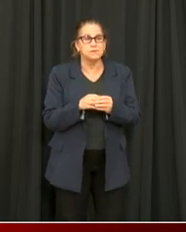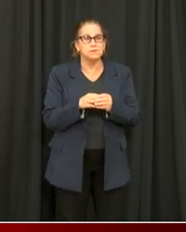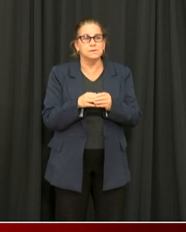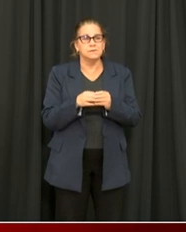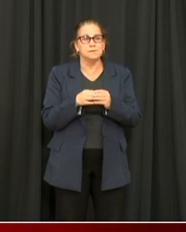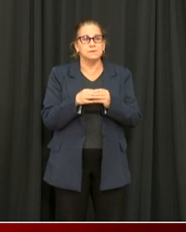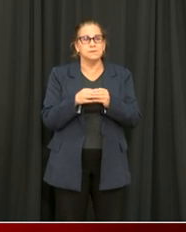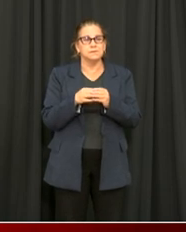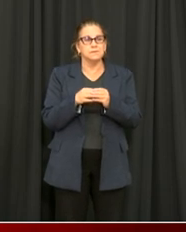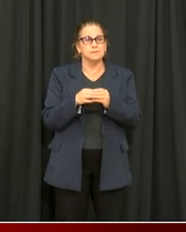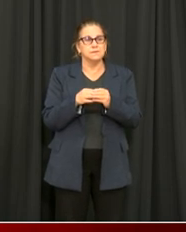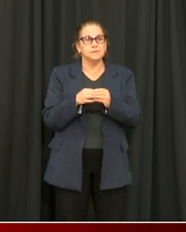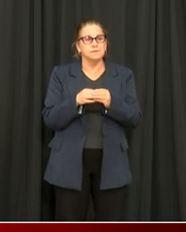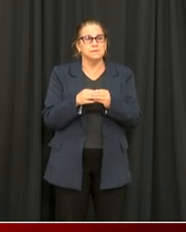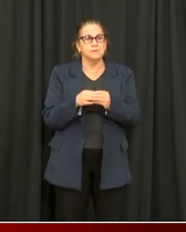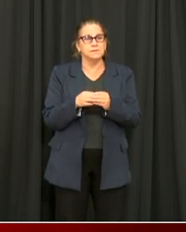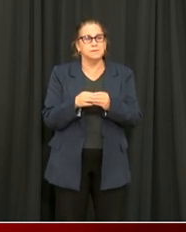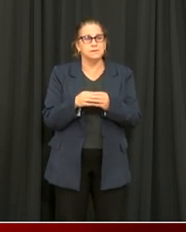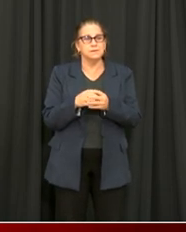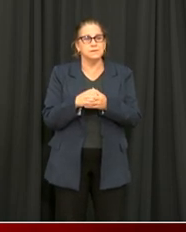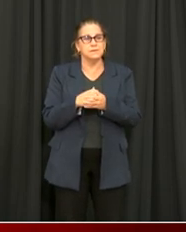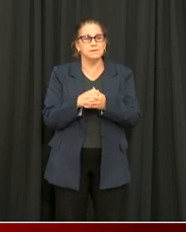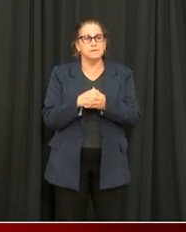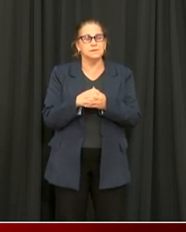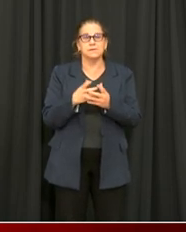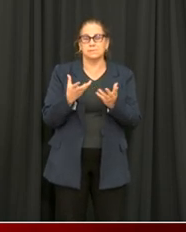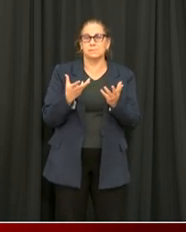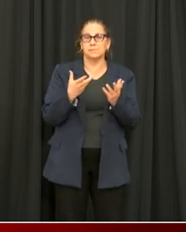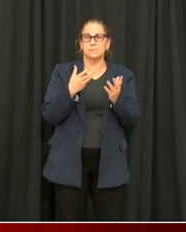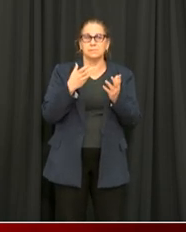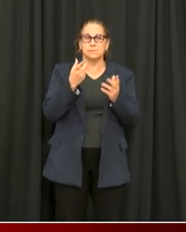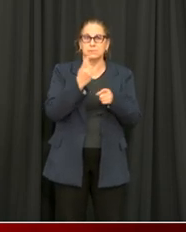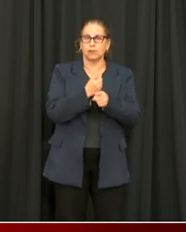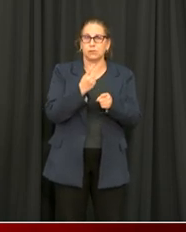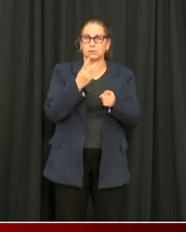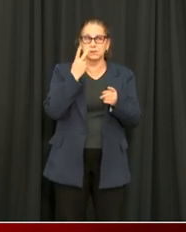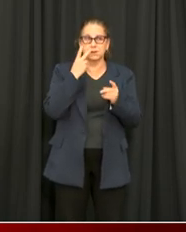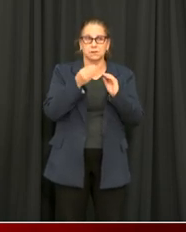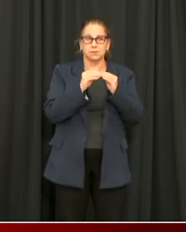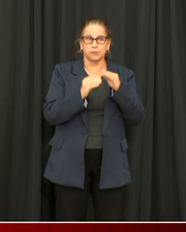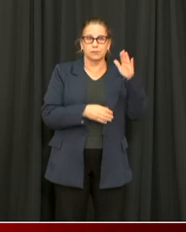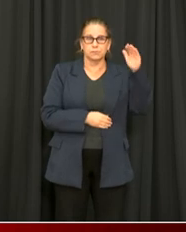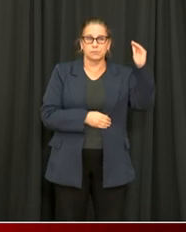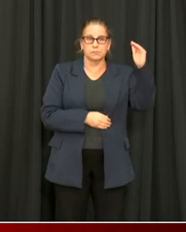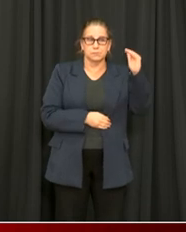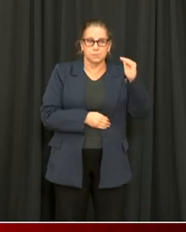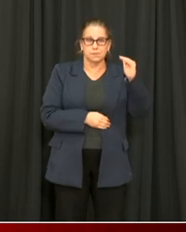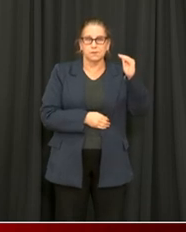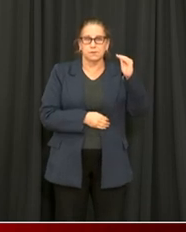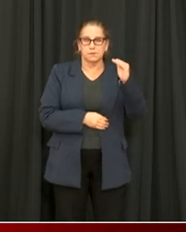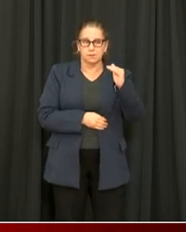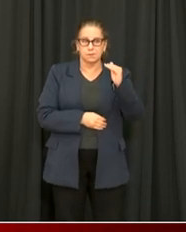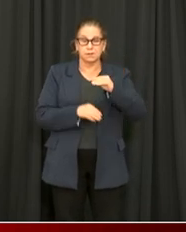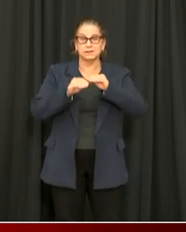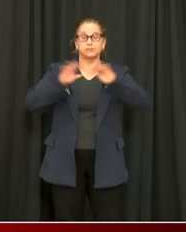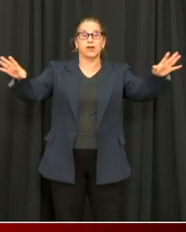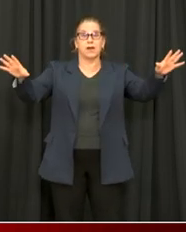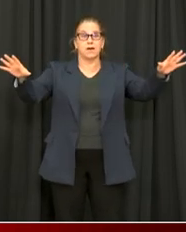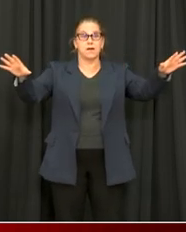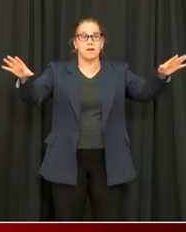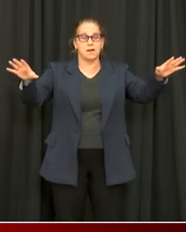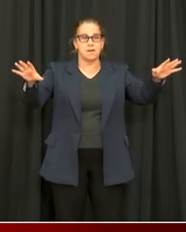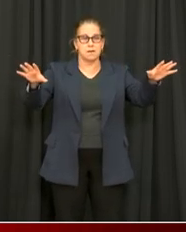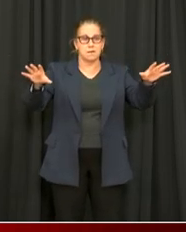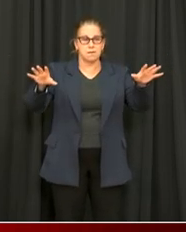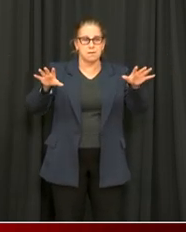trending in the right direction in each of these. Community spread at 13 days, low transmission rate we